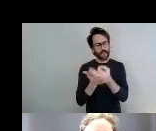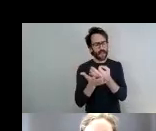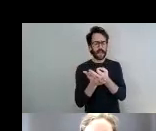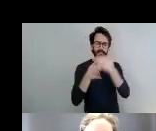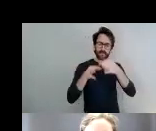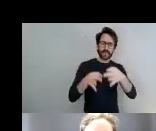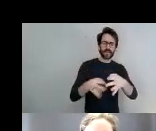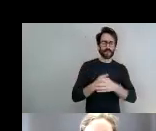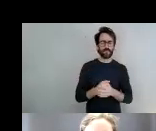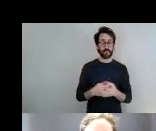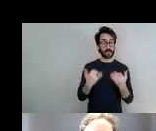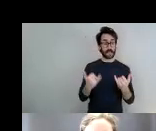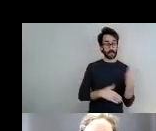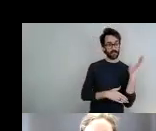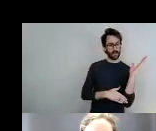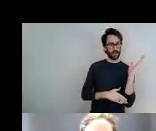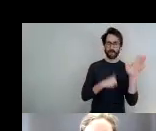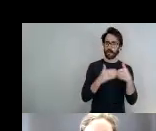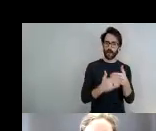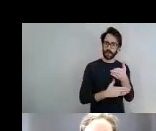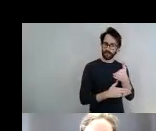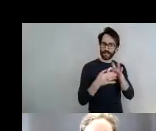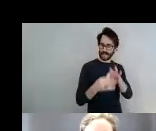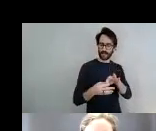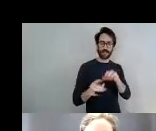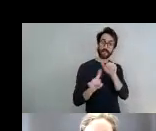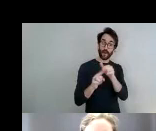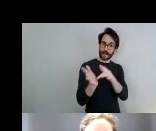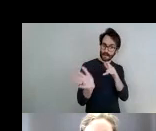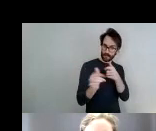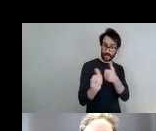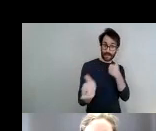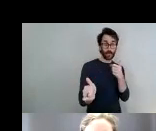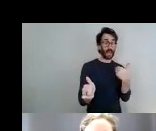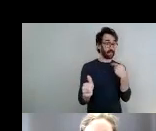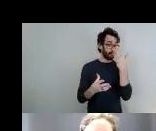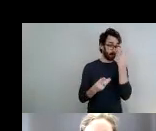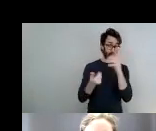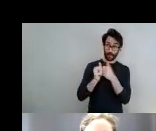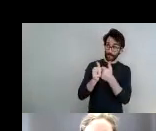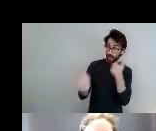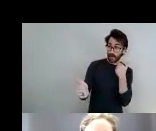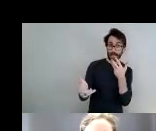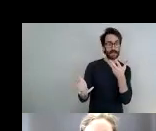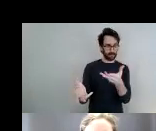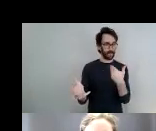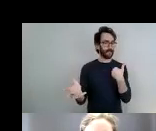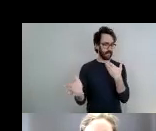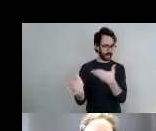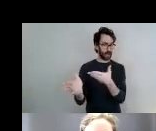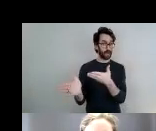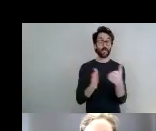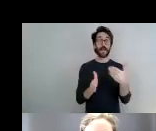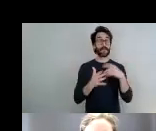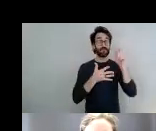Today's presentation is all on fraud prevention, so we have information on how to protect yourself from fraud. We have a fraud checklist. You